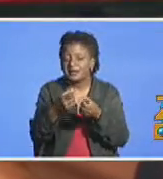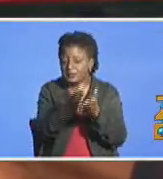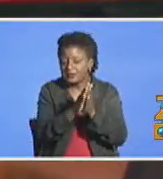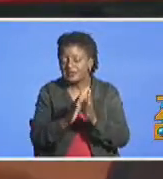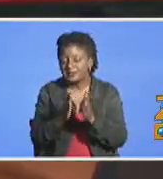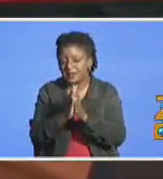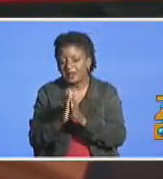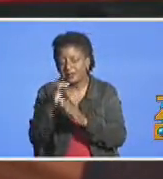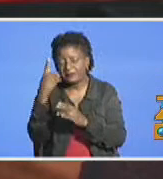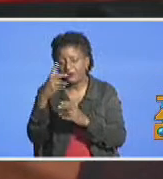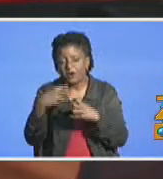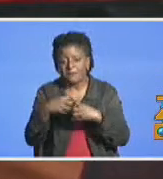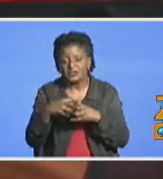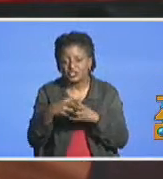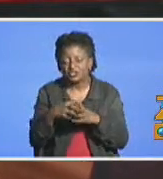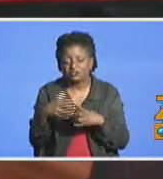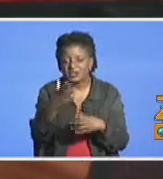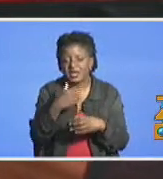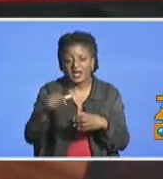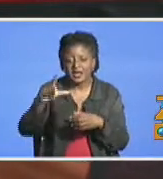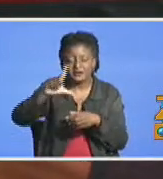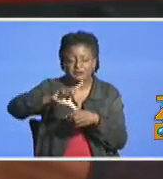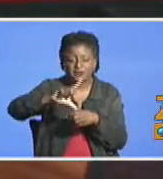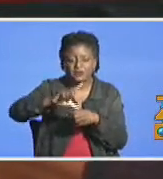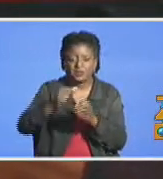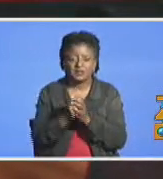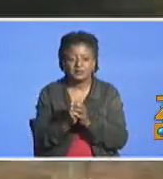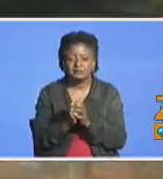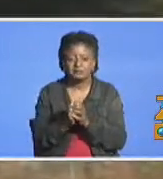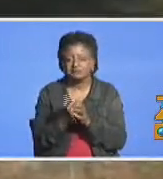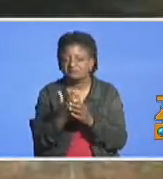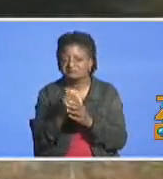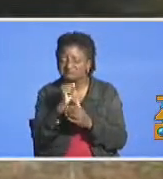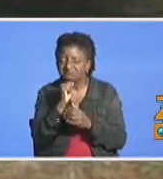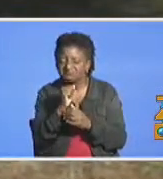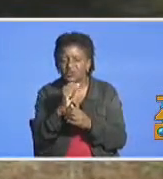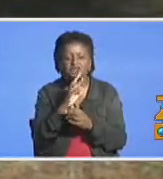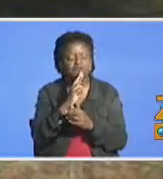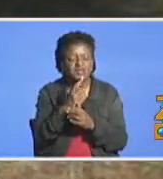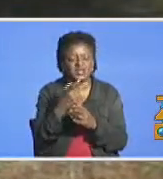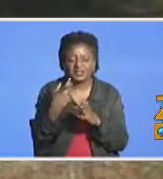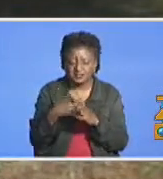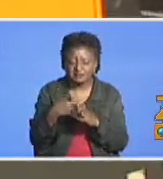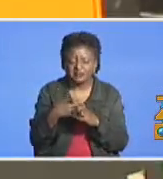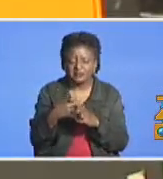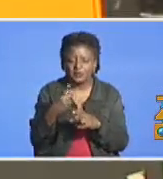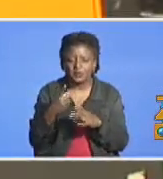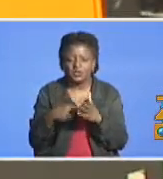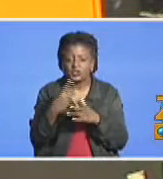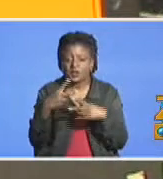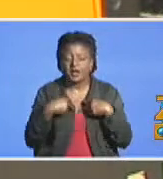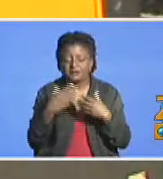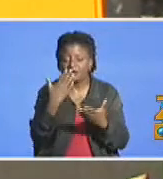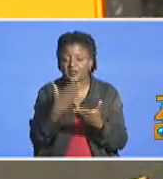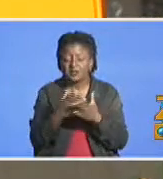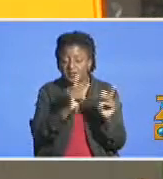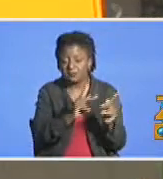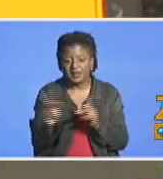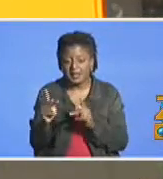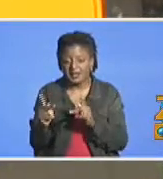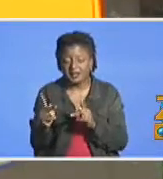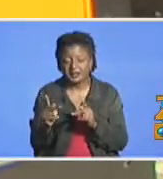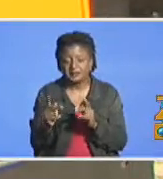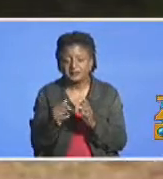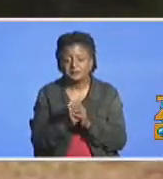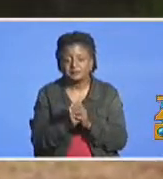really. I mean, once you have a good plan prepared, for the most part, it should soften